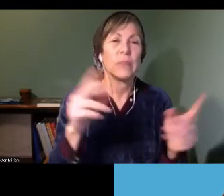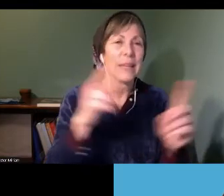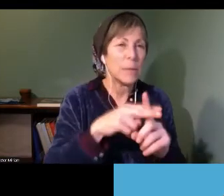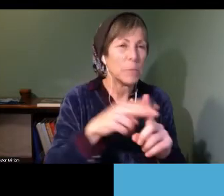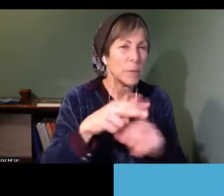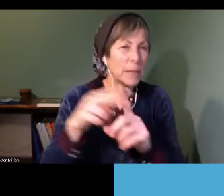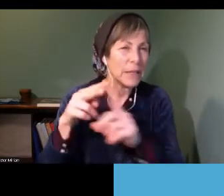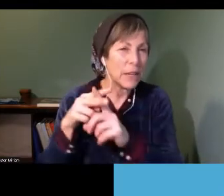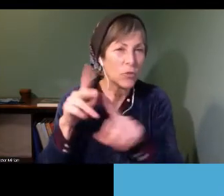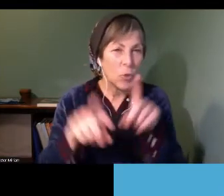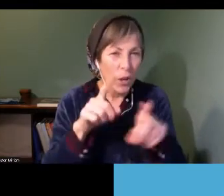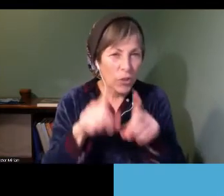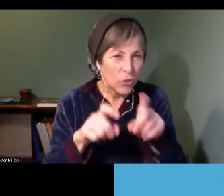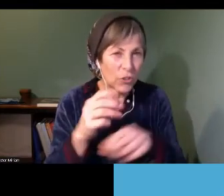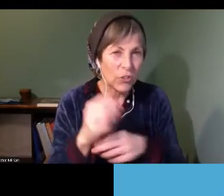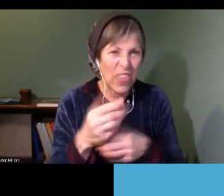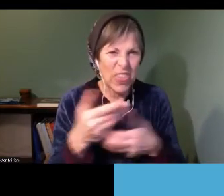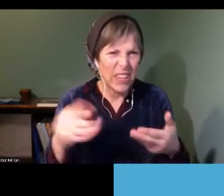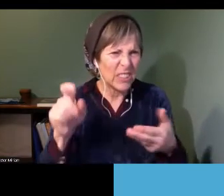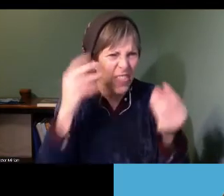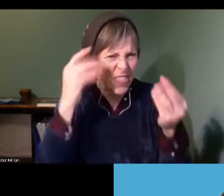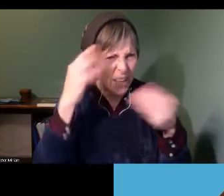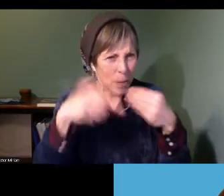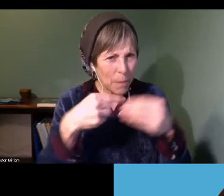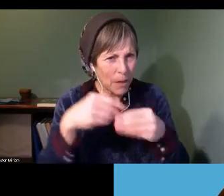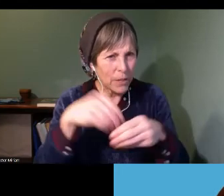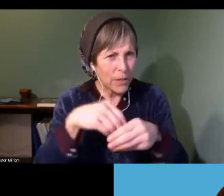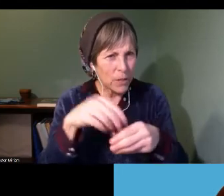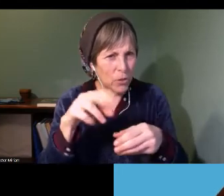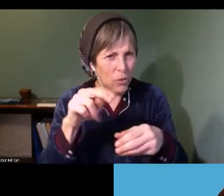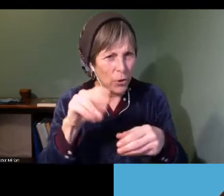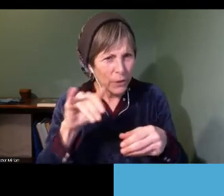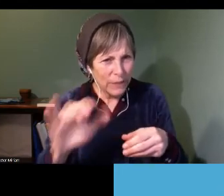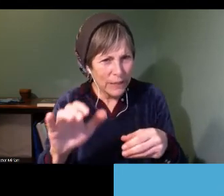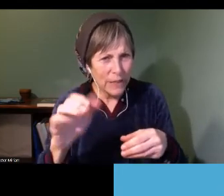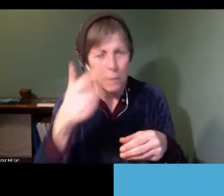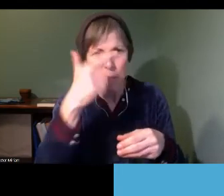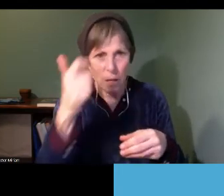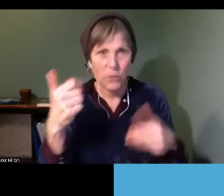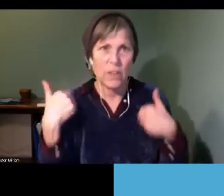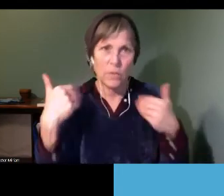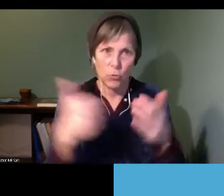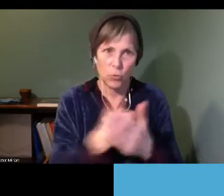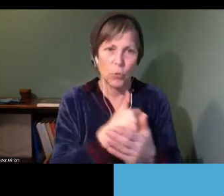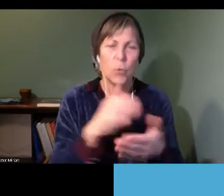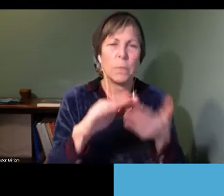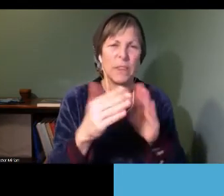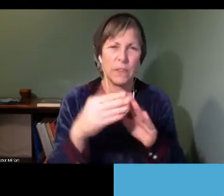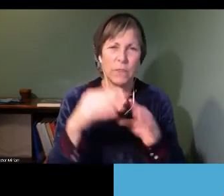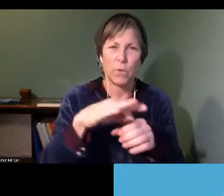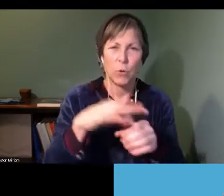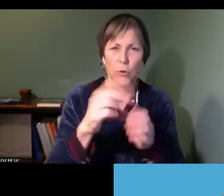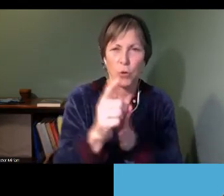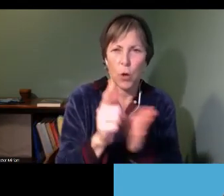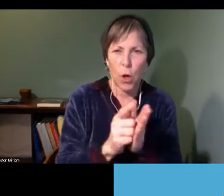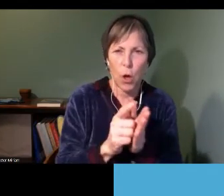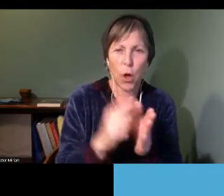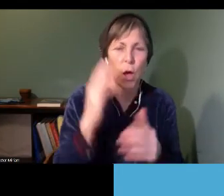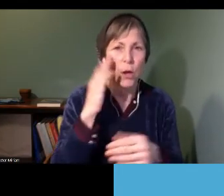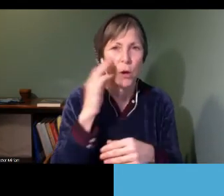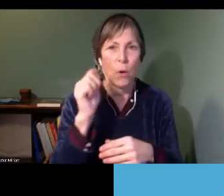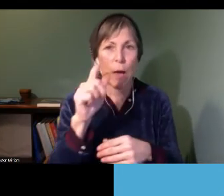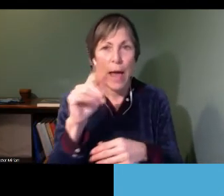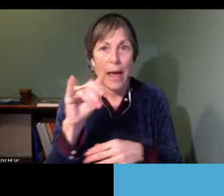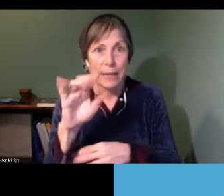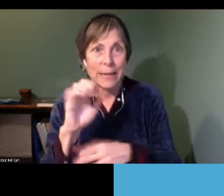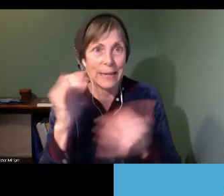for New York City to consider as we implement the new municipal voter law um so I know Ali is promoting him to panelists right